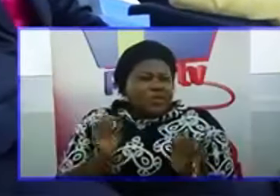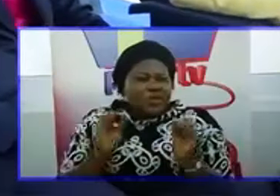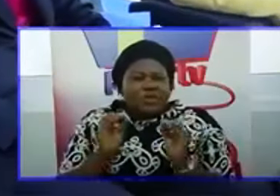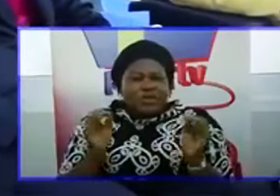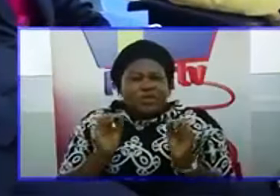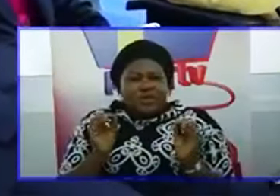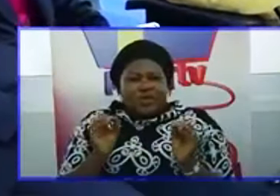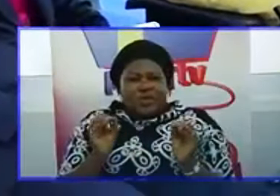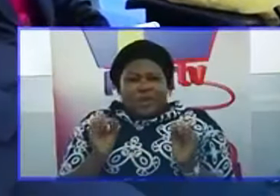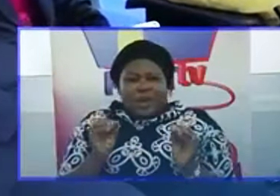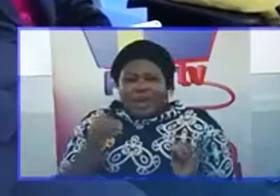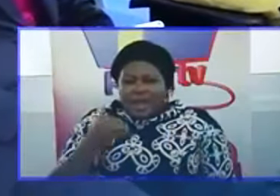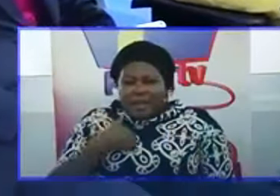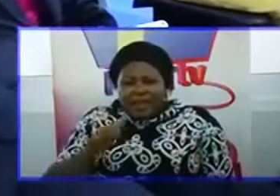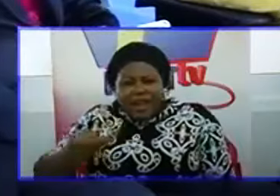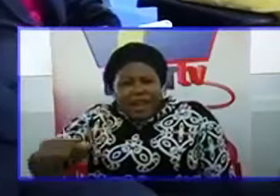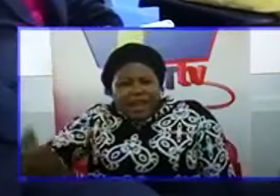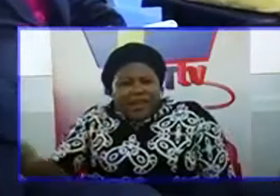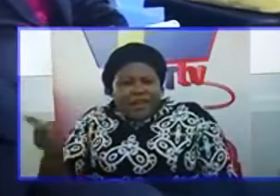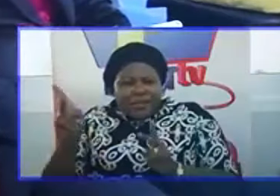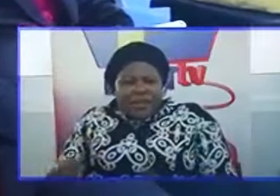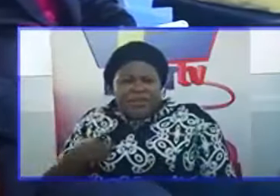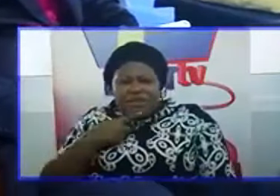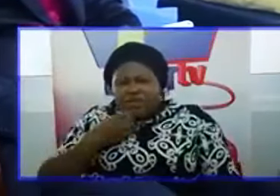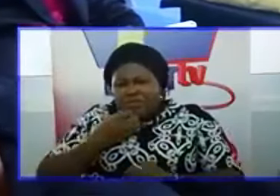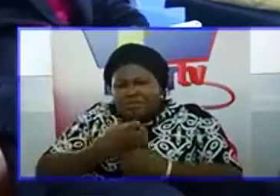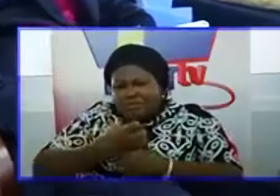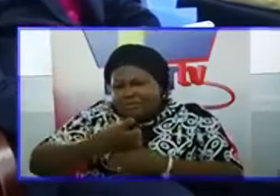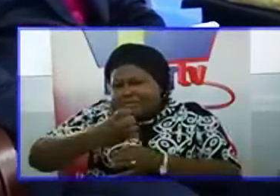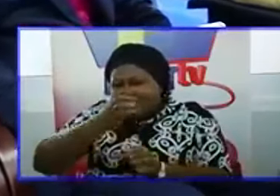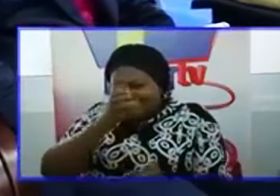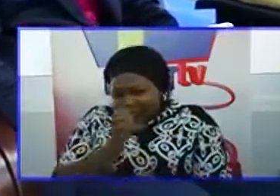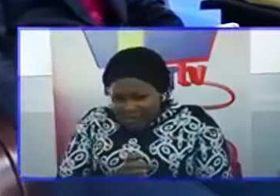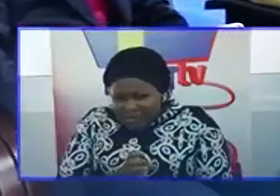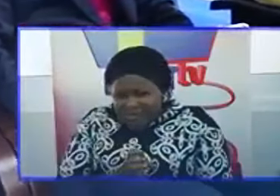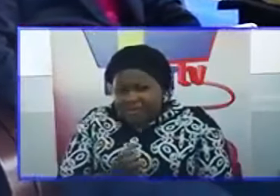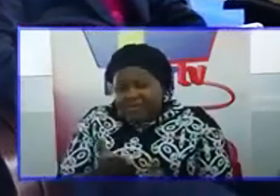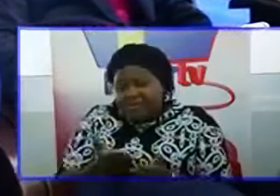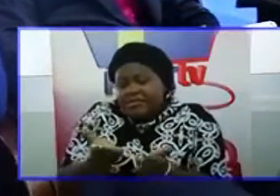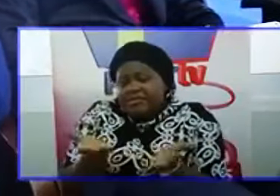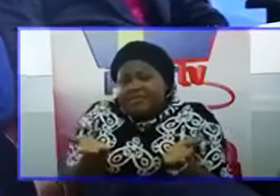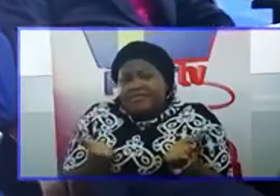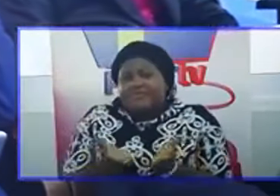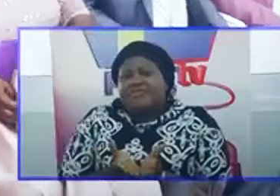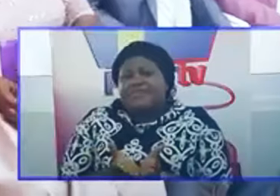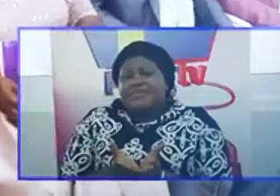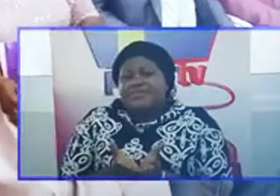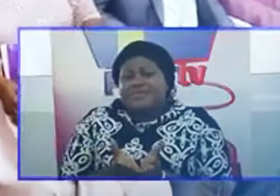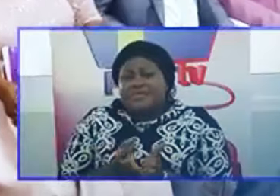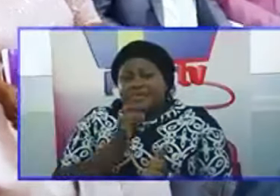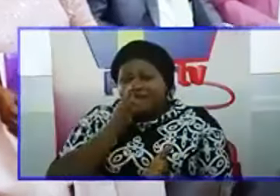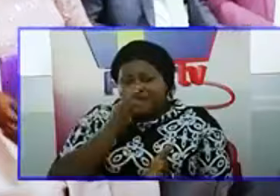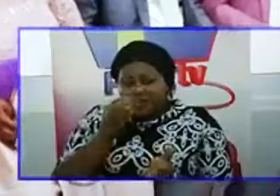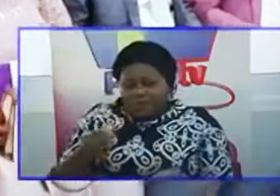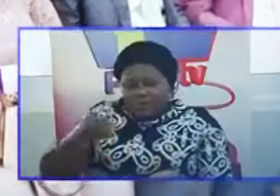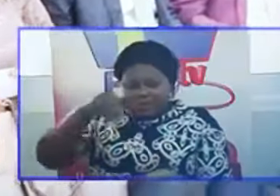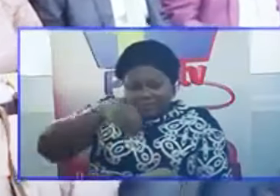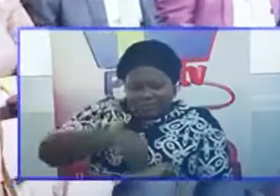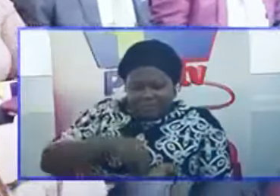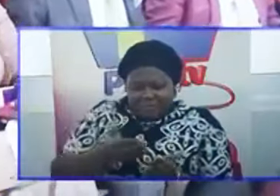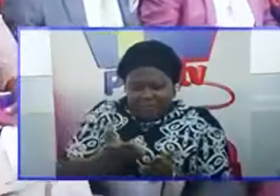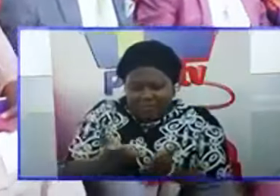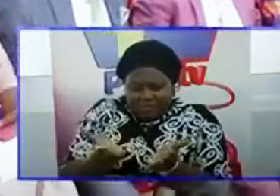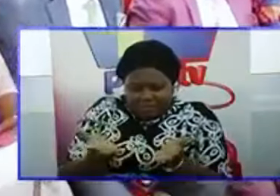also has ability to craft things. So they put the food in a bowl made